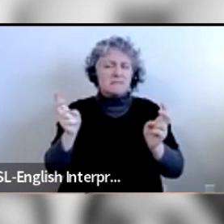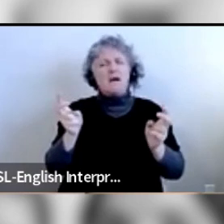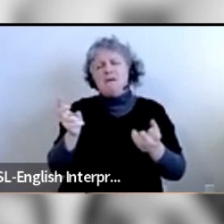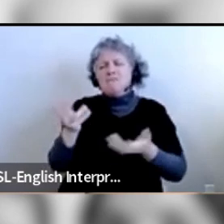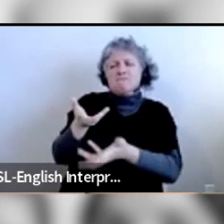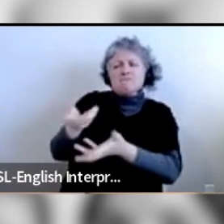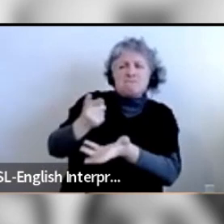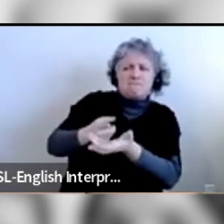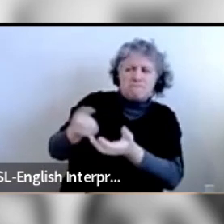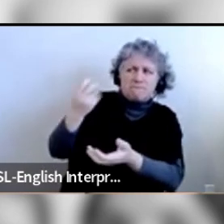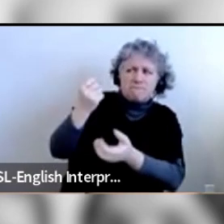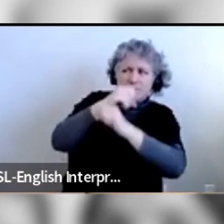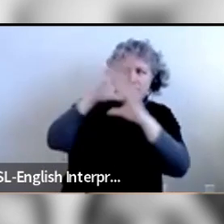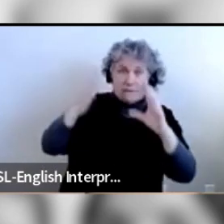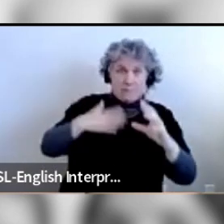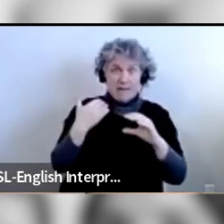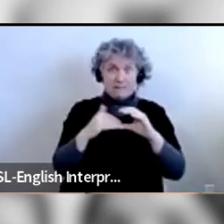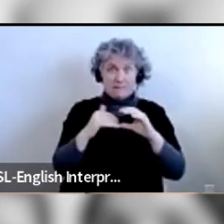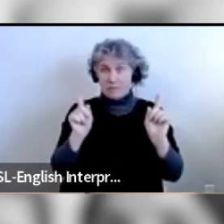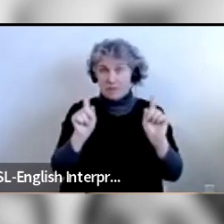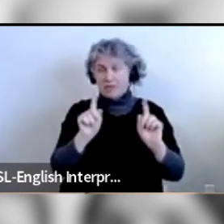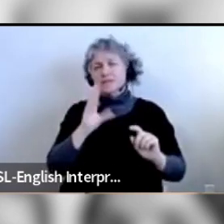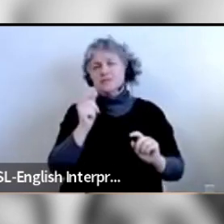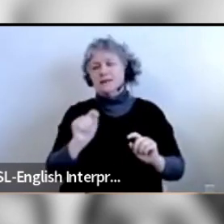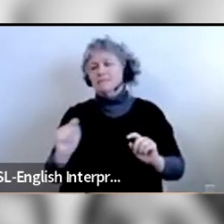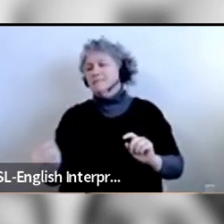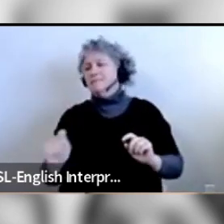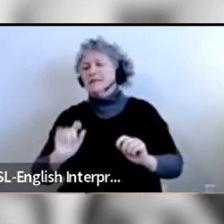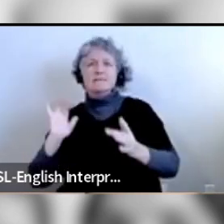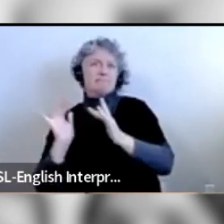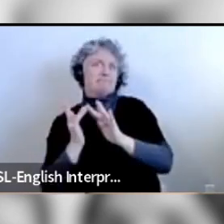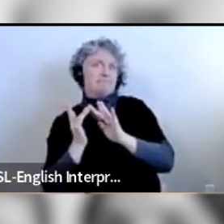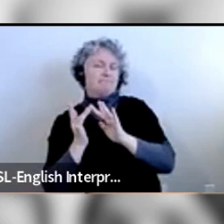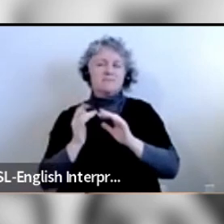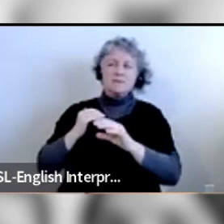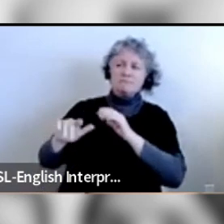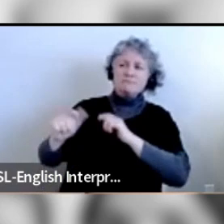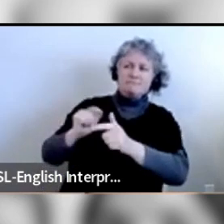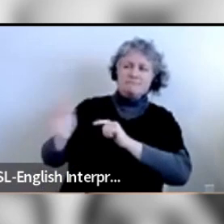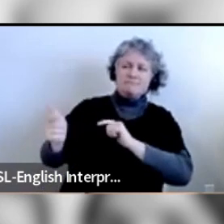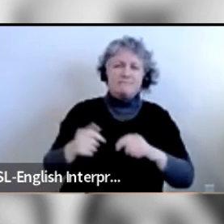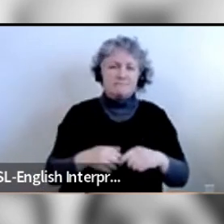connect offline. You'll have my email in the chat box and we can set that up. Okay, great. Yeah, no problem. Thank you.